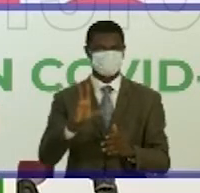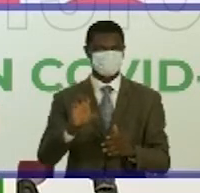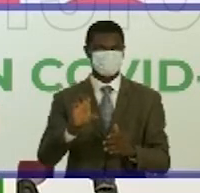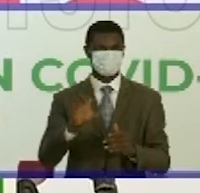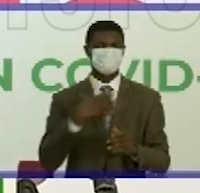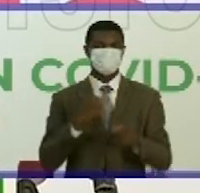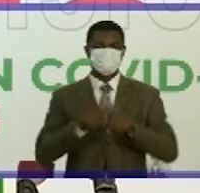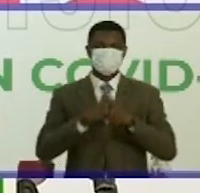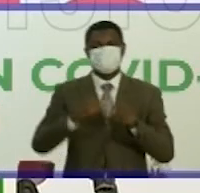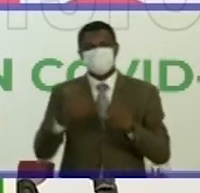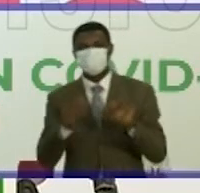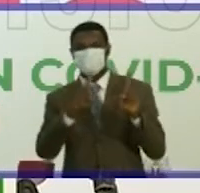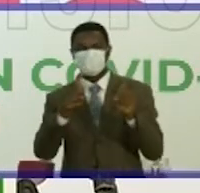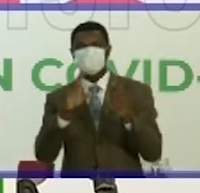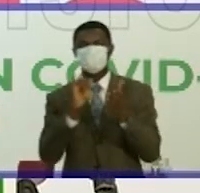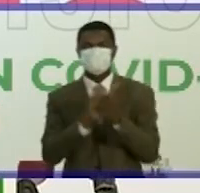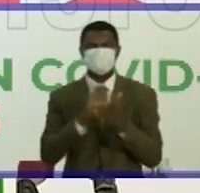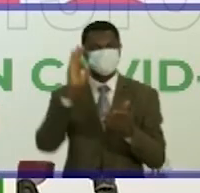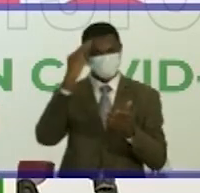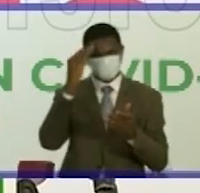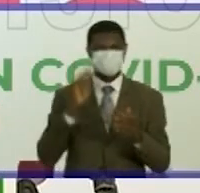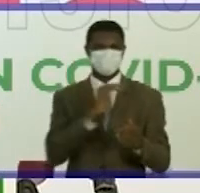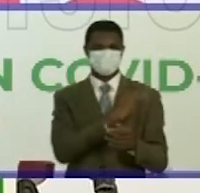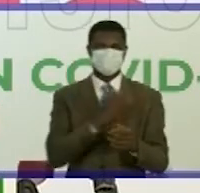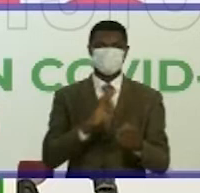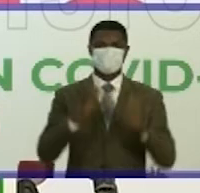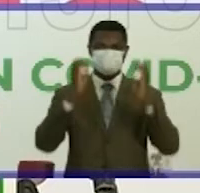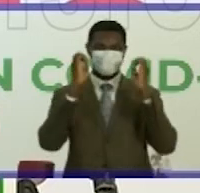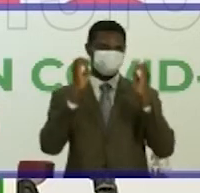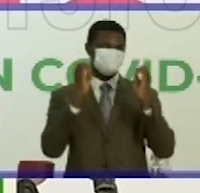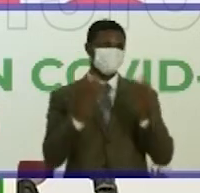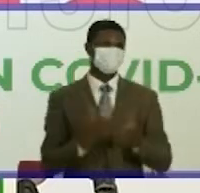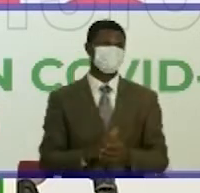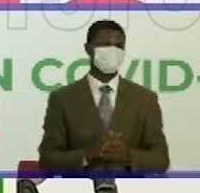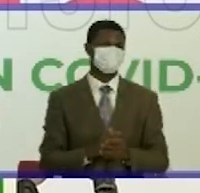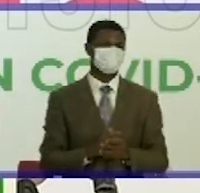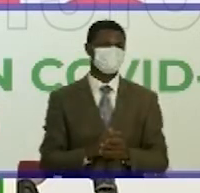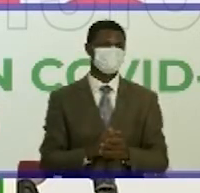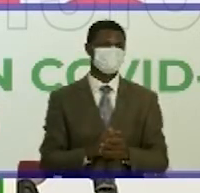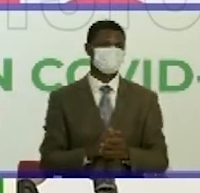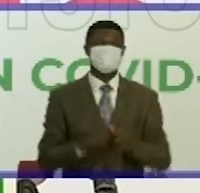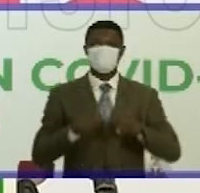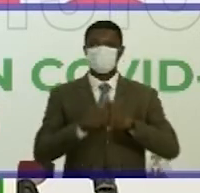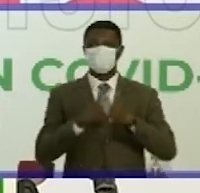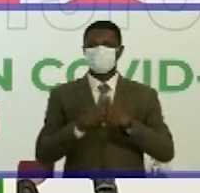Education, and now further allowing civil